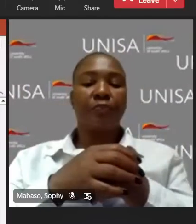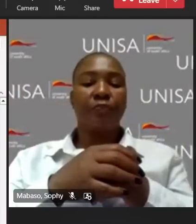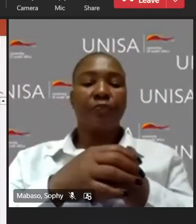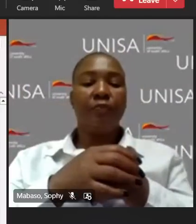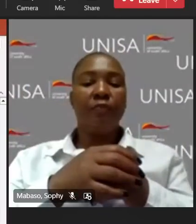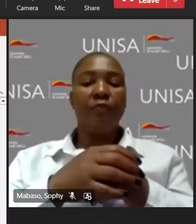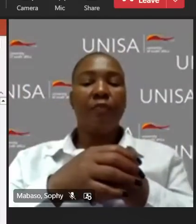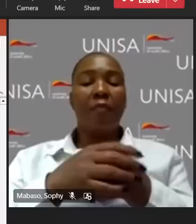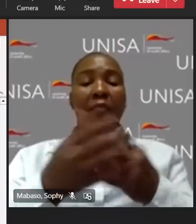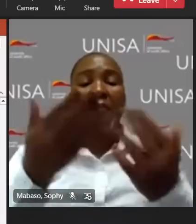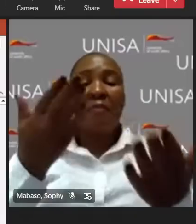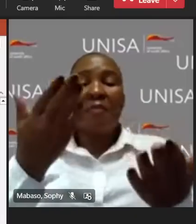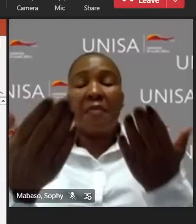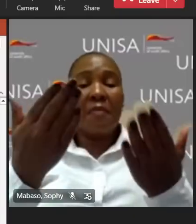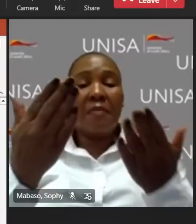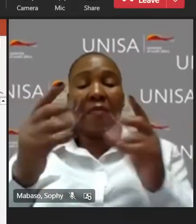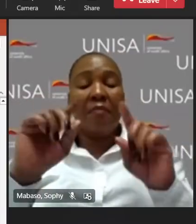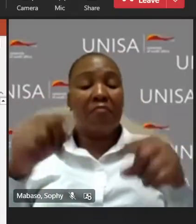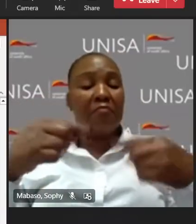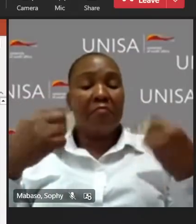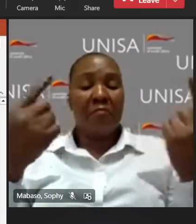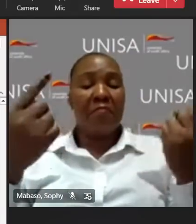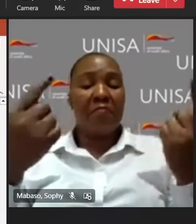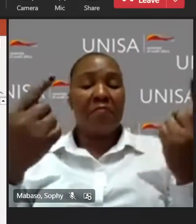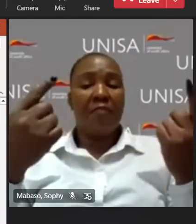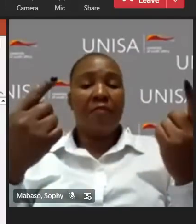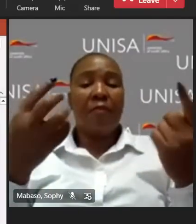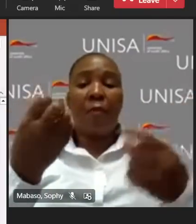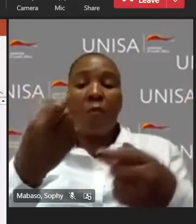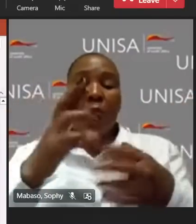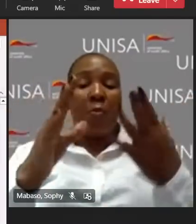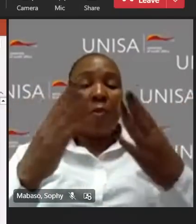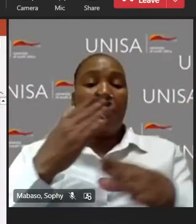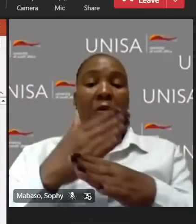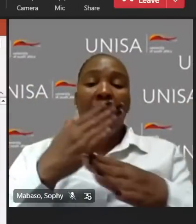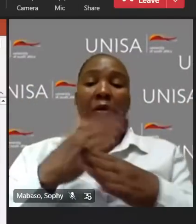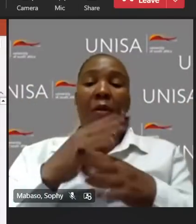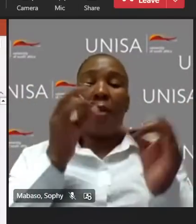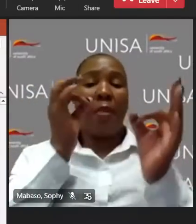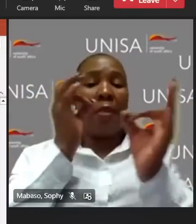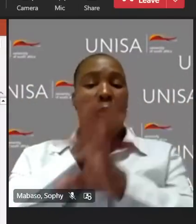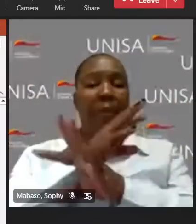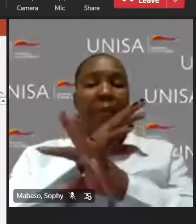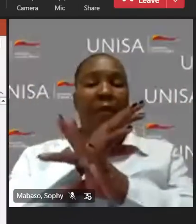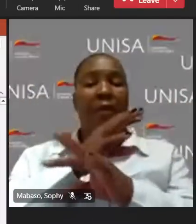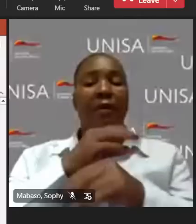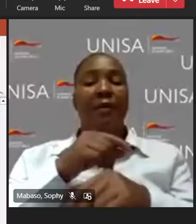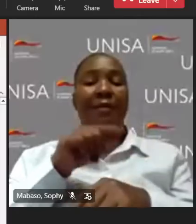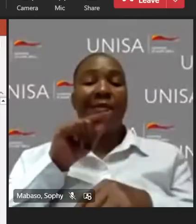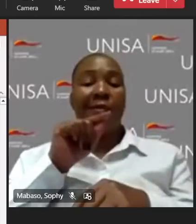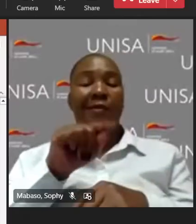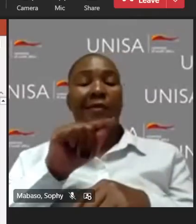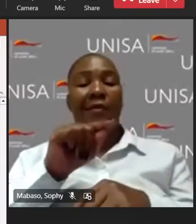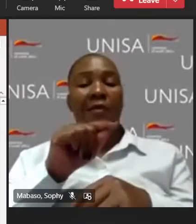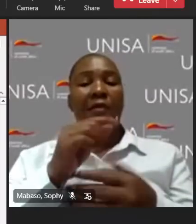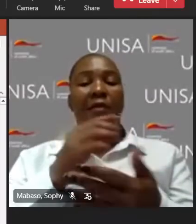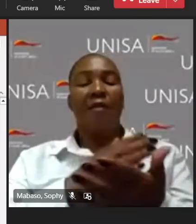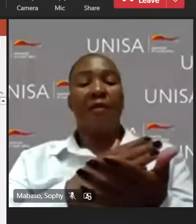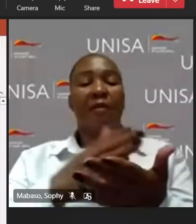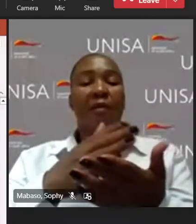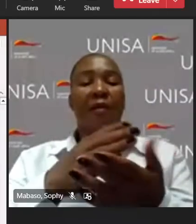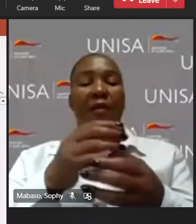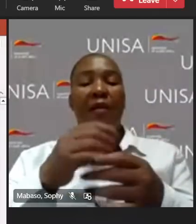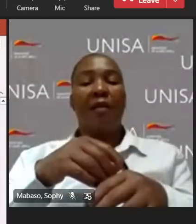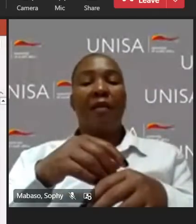you are unable to, or you are not working, but there's a third party or a guardian, a parent,